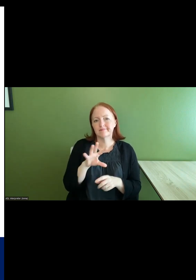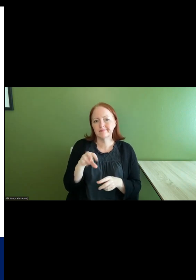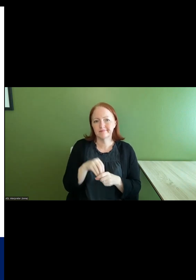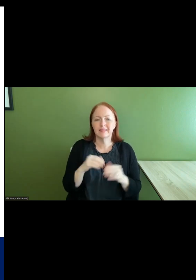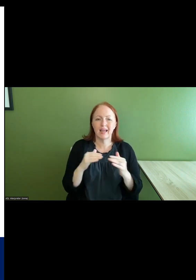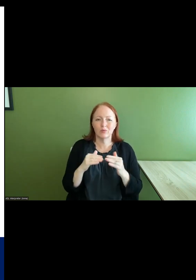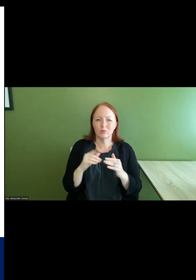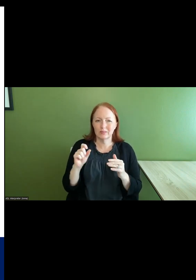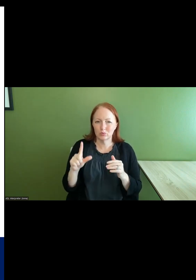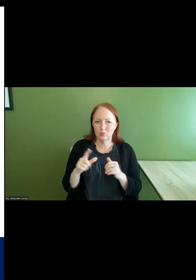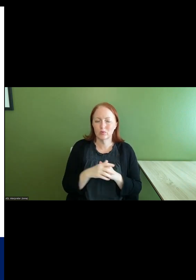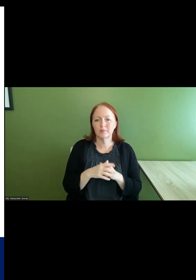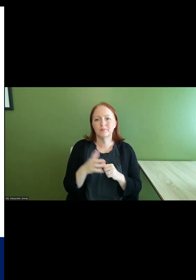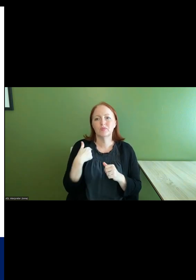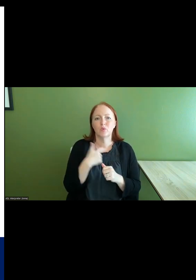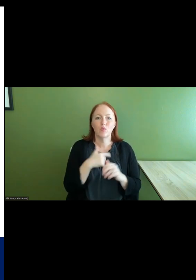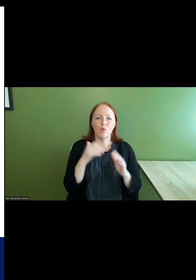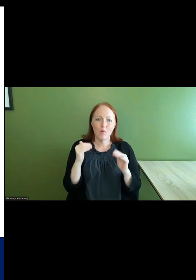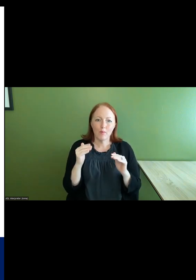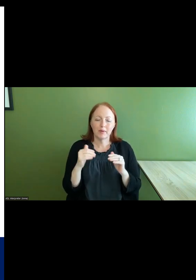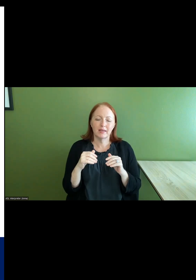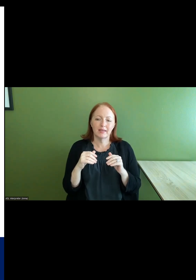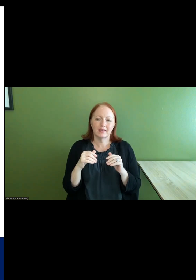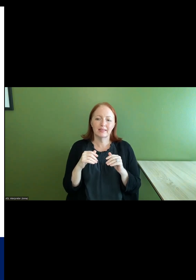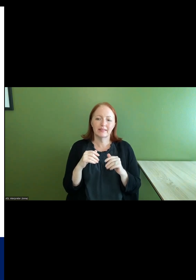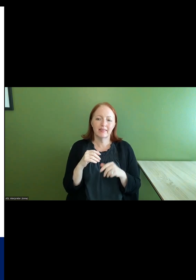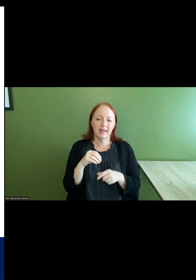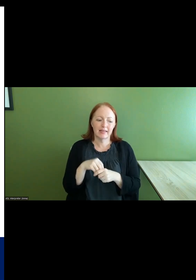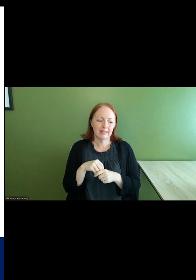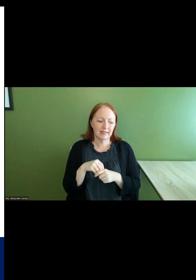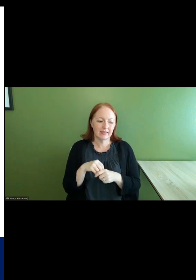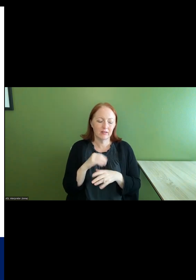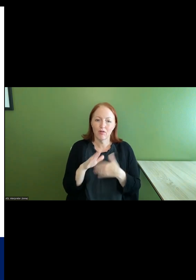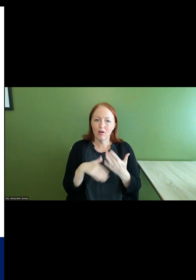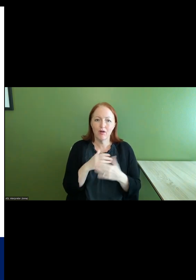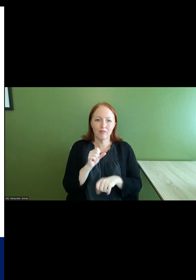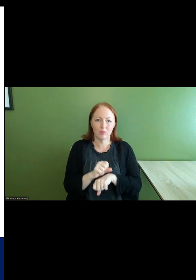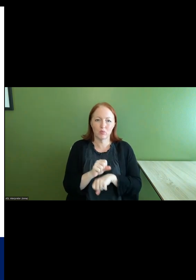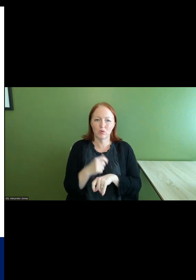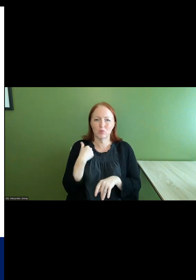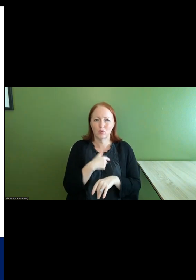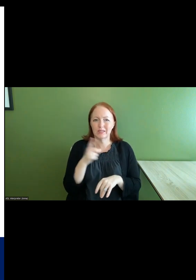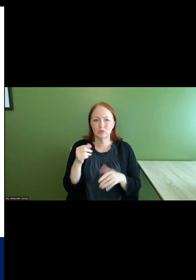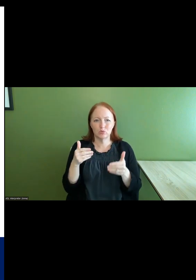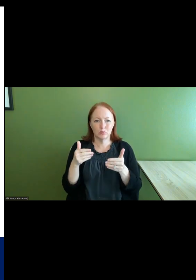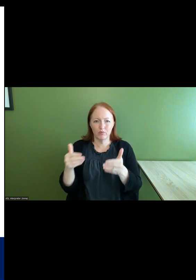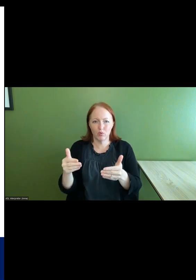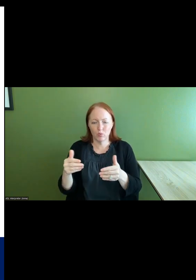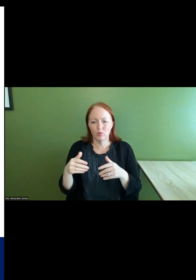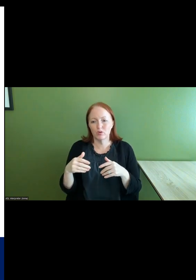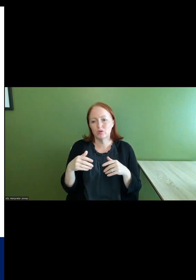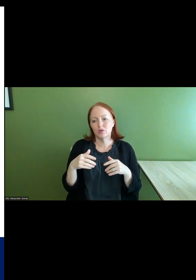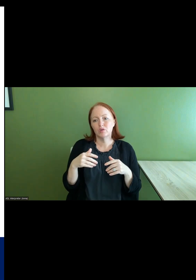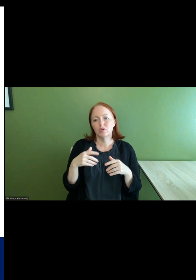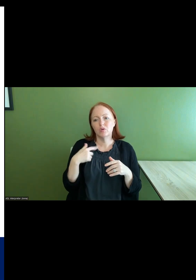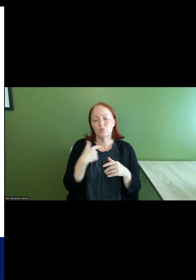equity tool. So we are hoping that in all of the work that we do moving forward, we